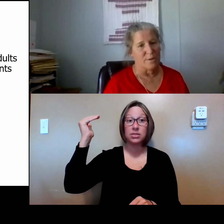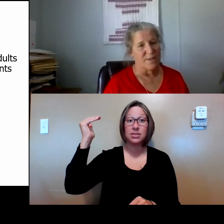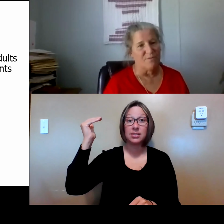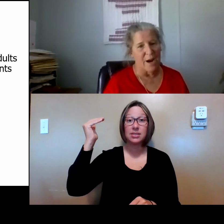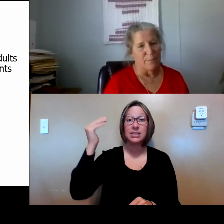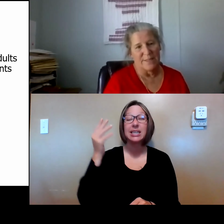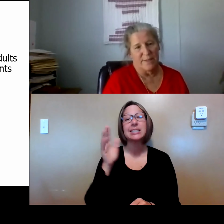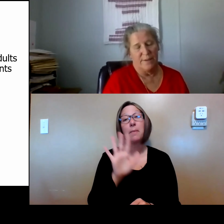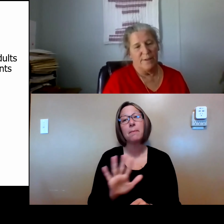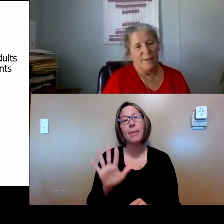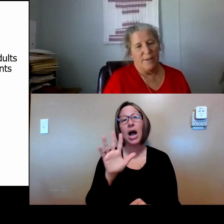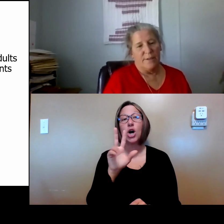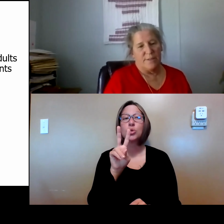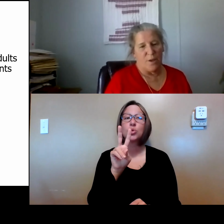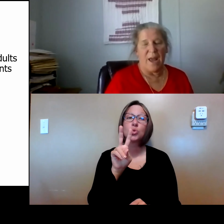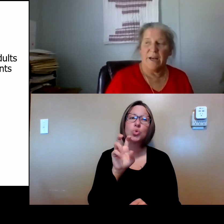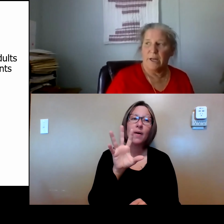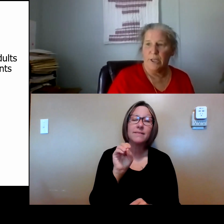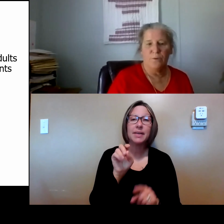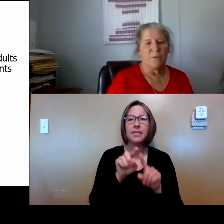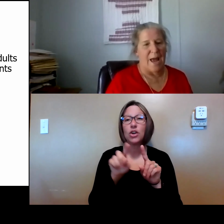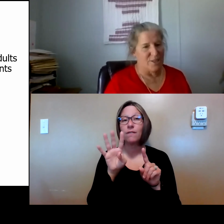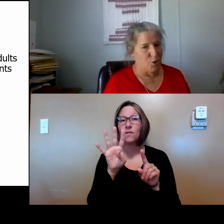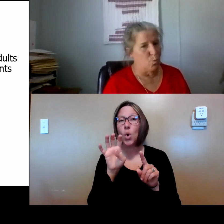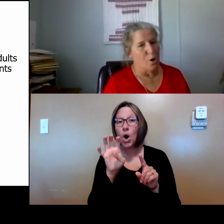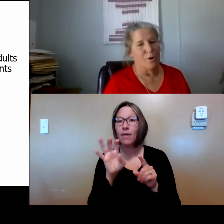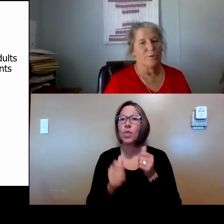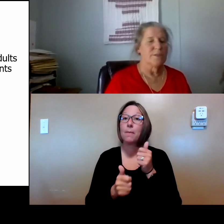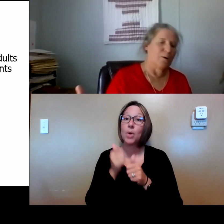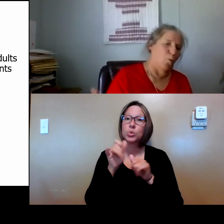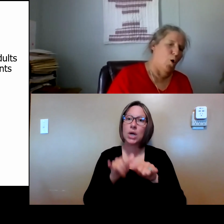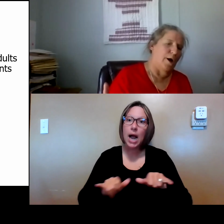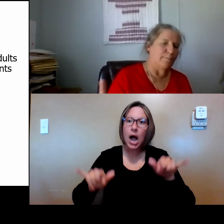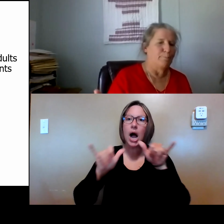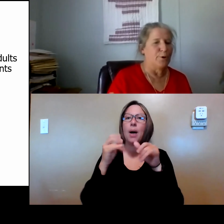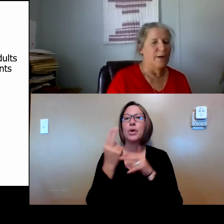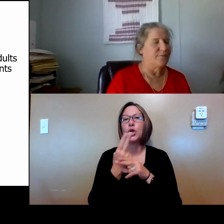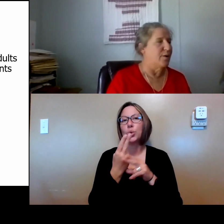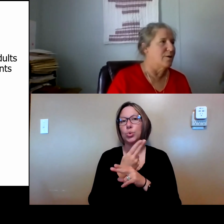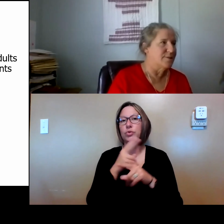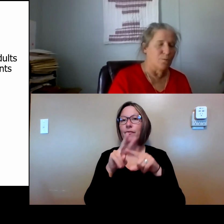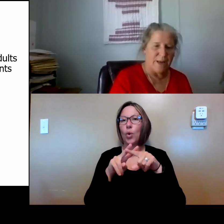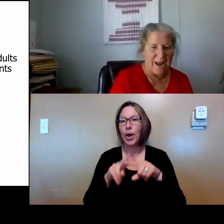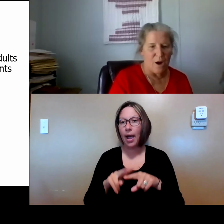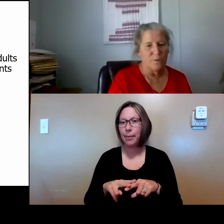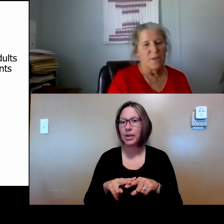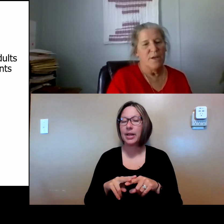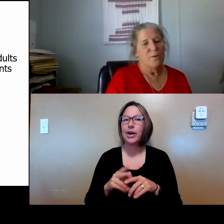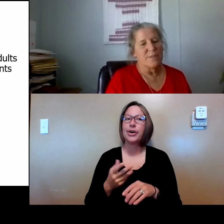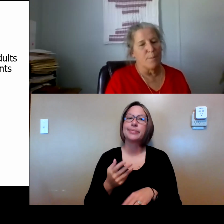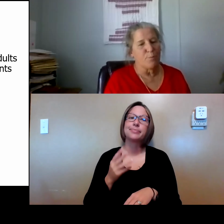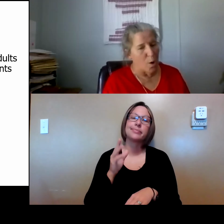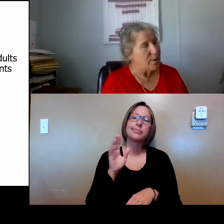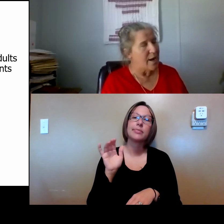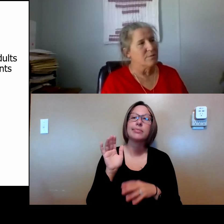vocabulary across environments. So they include those action words like want and put. They're also nouns.